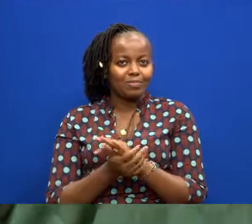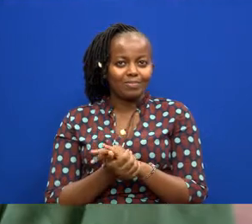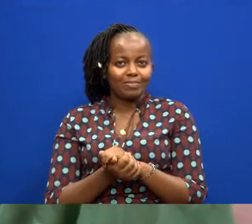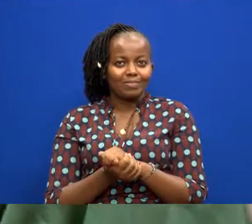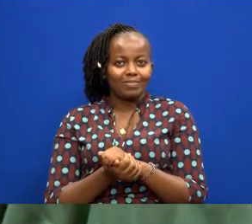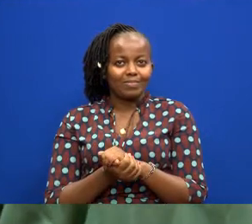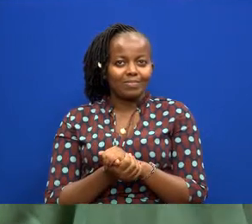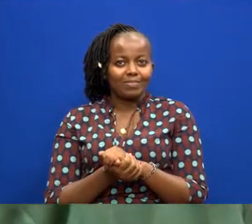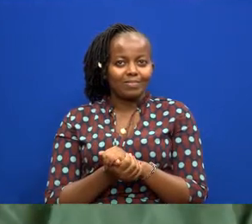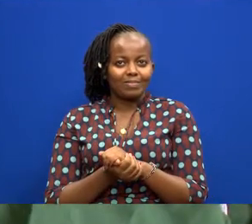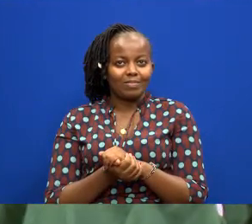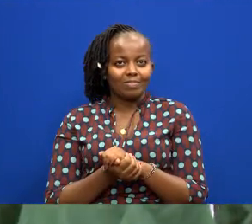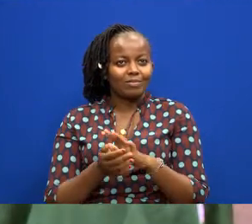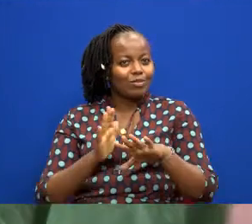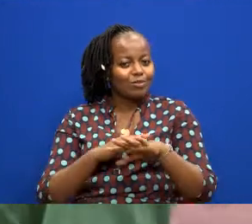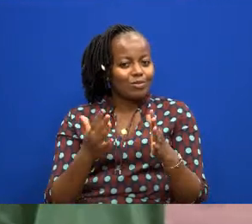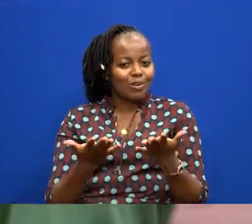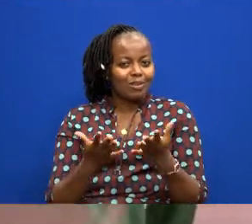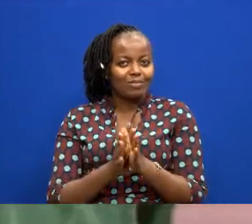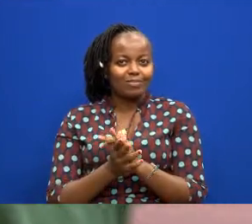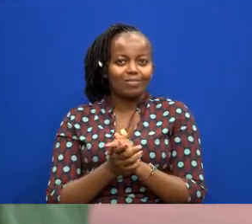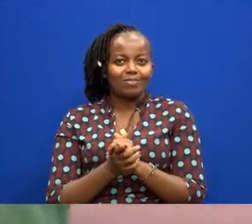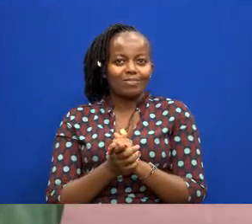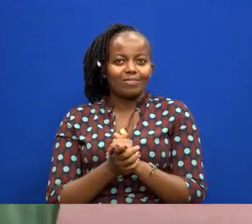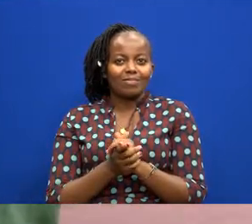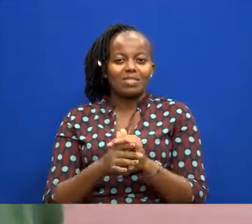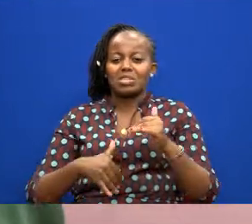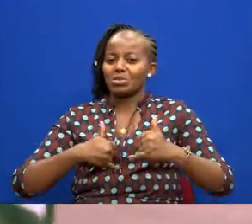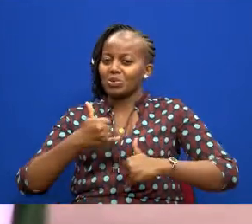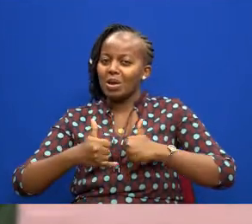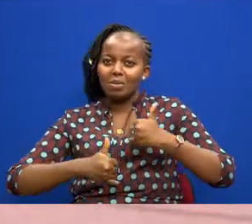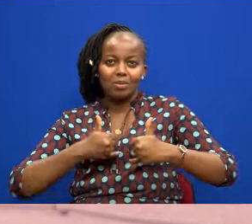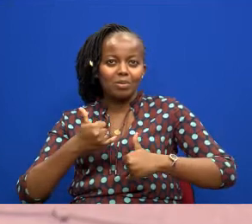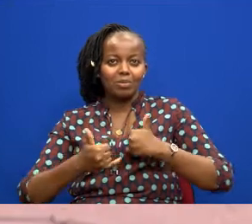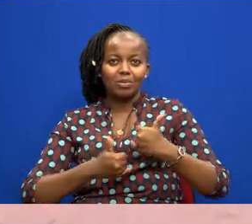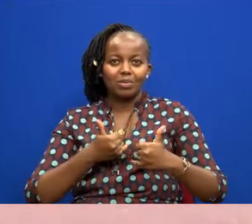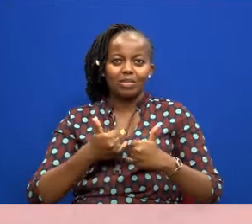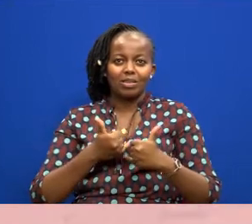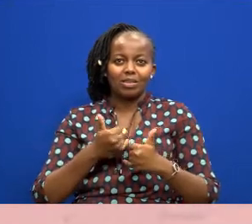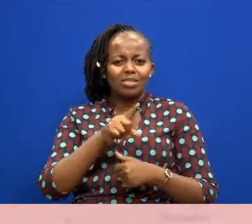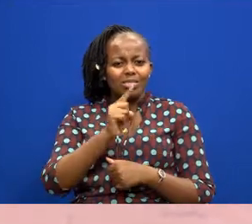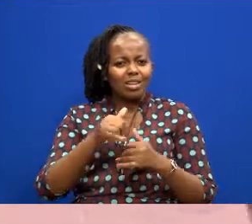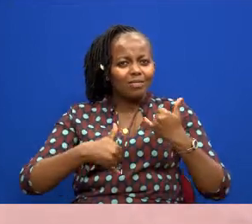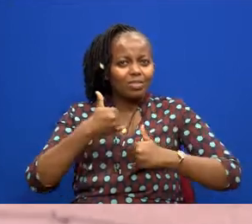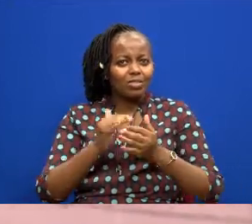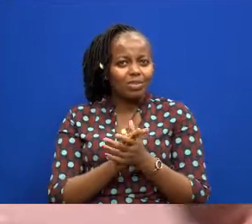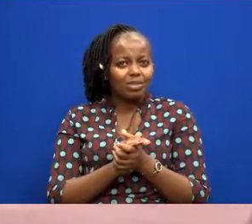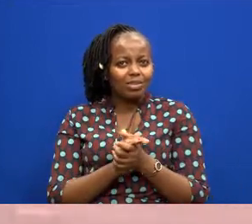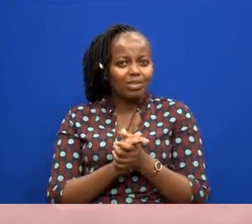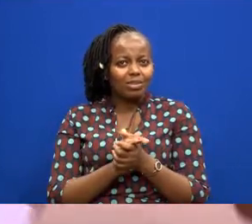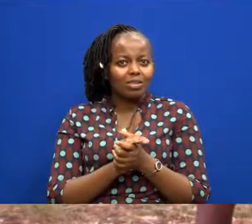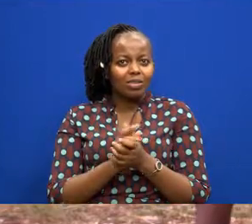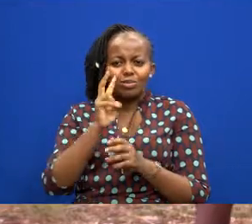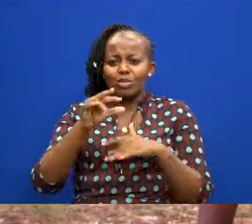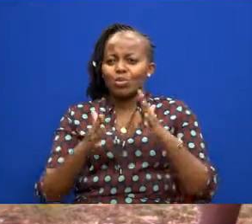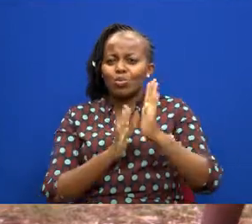Imekuwa good. The game was fun. It was fun. Yeah. I don't think, did you enjoy? Yes. I didn't see you guys cheering because you